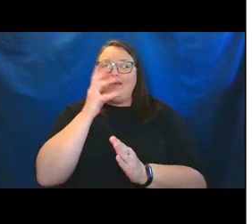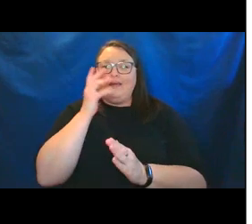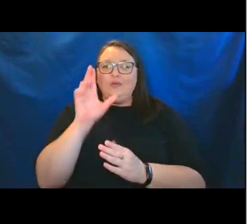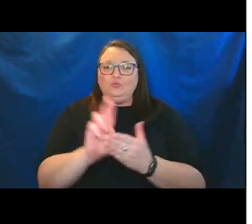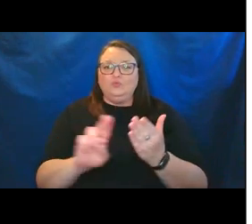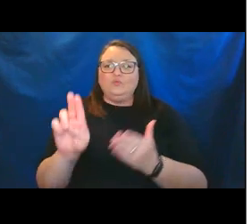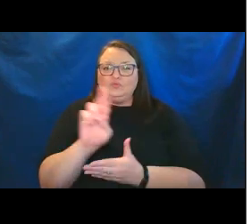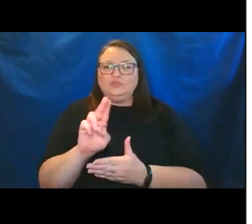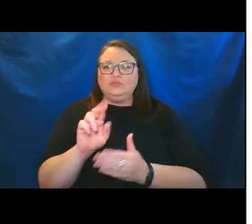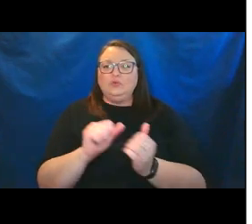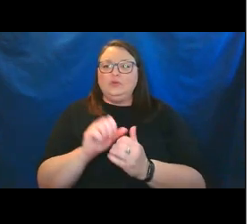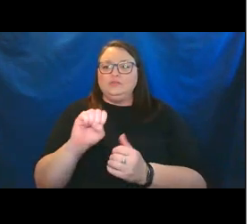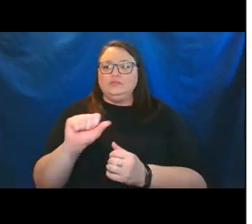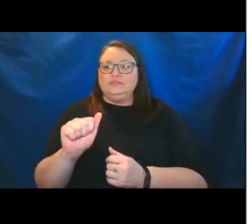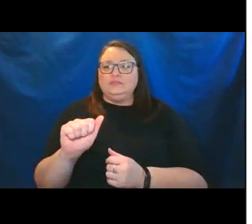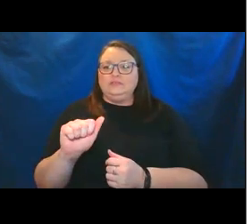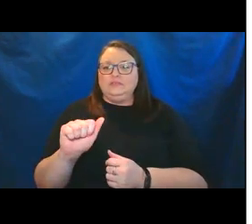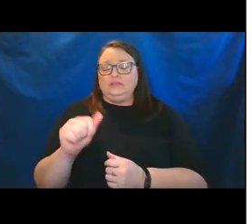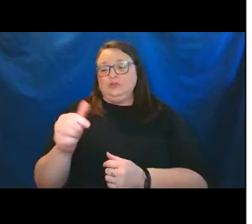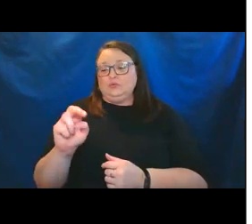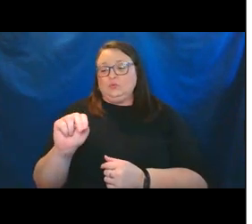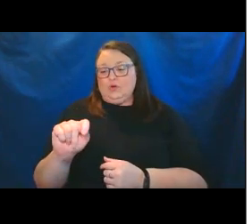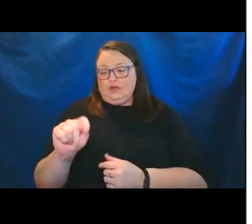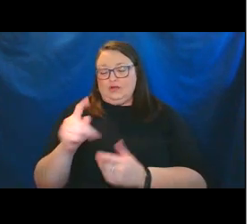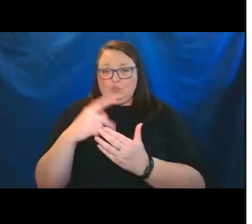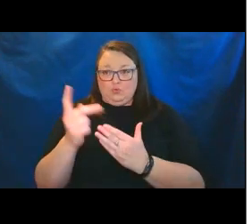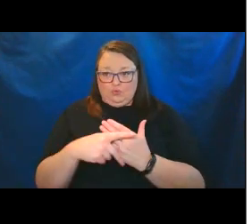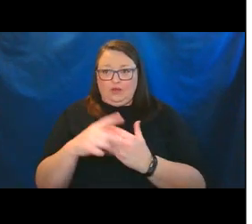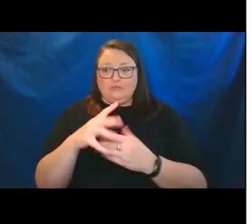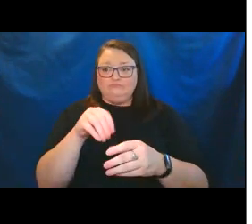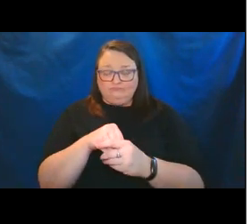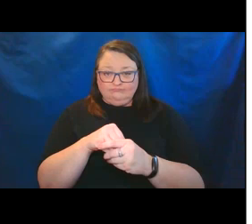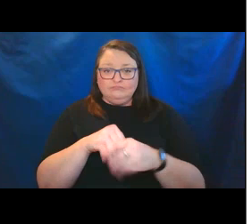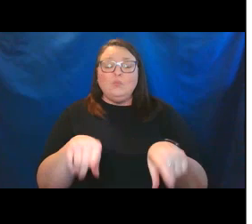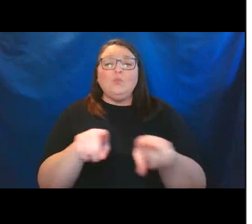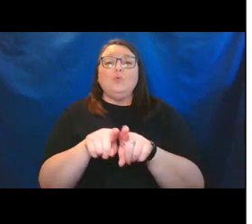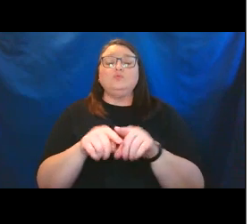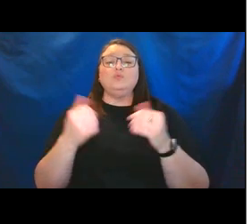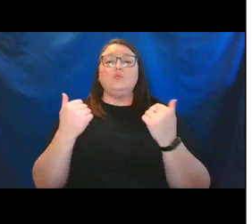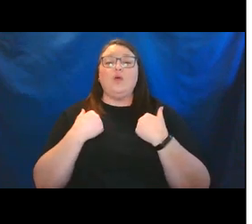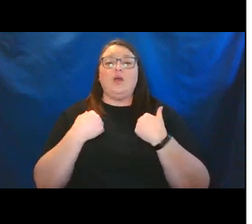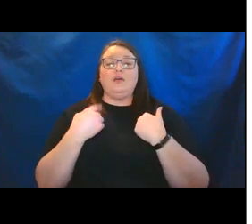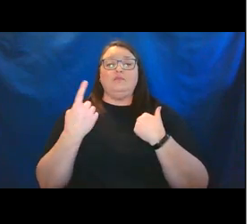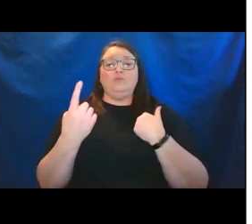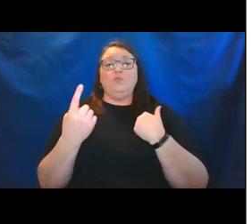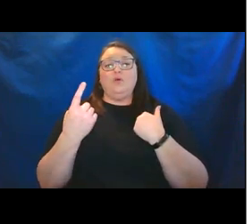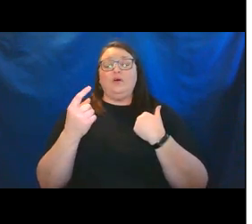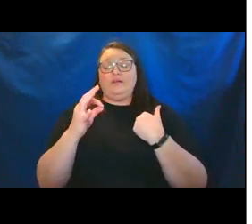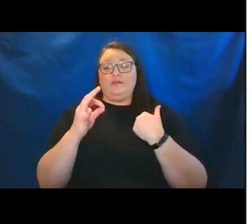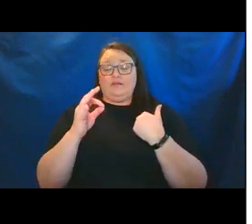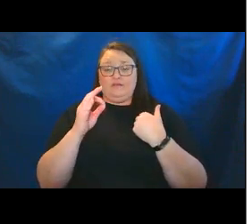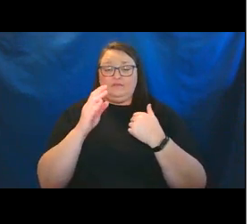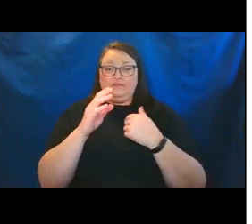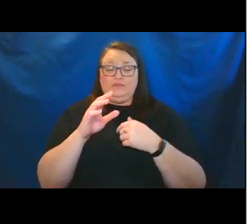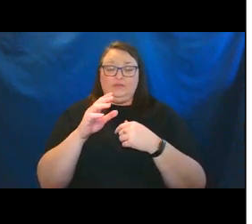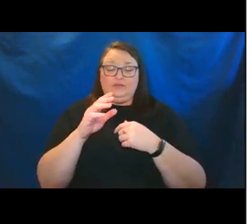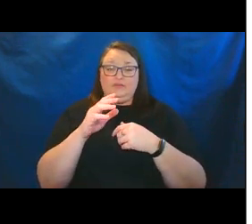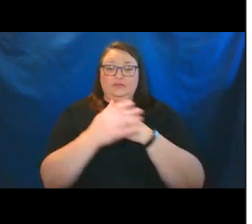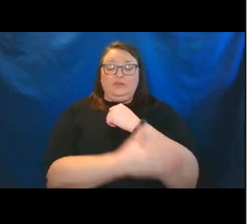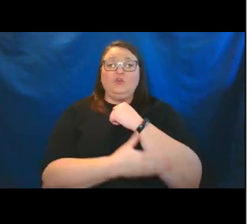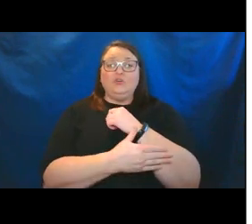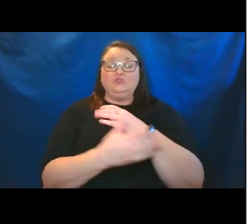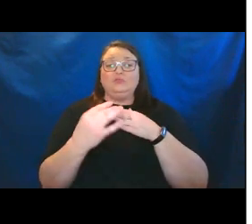with the Sea Grant program within them. We also have one of the nation's leading